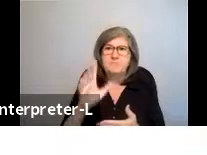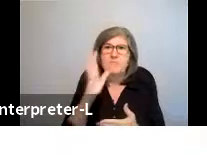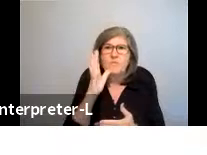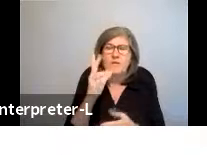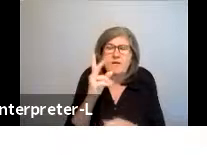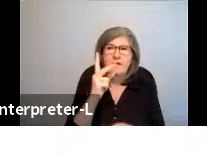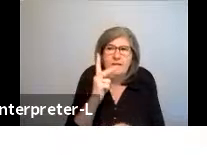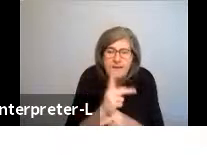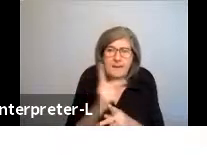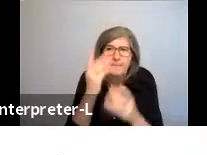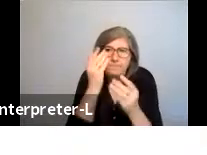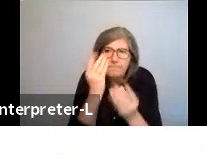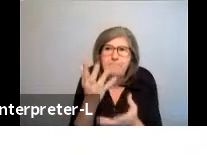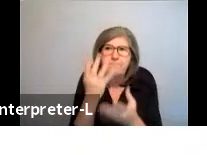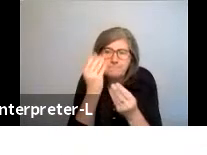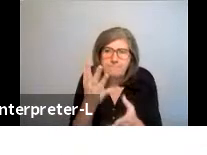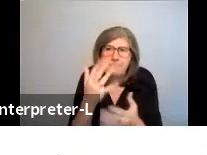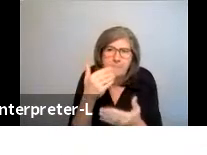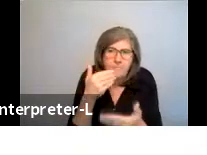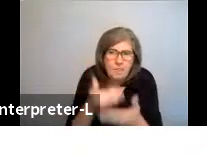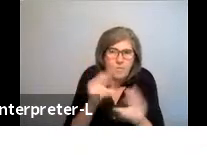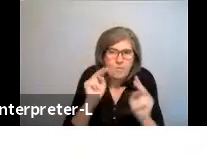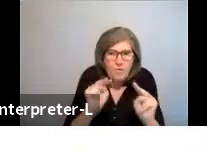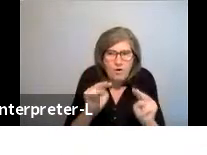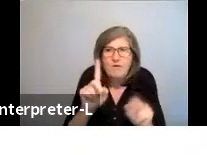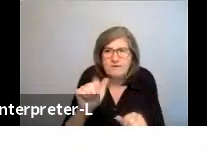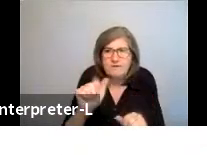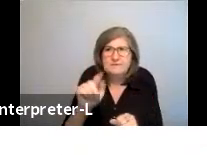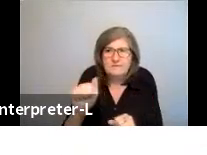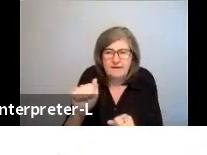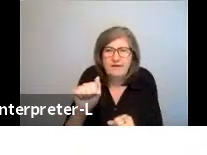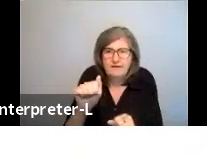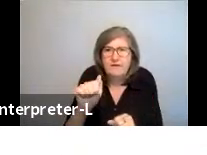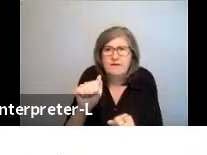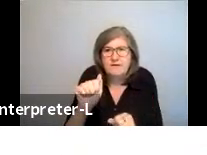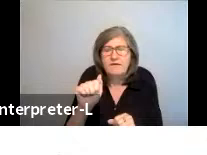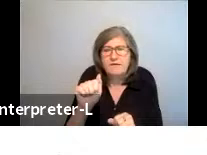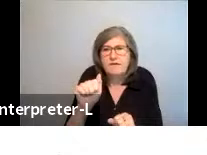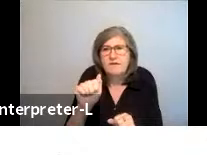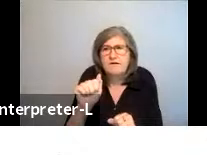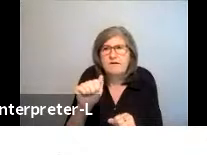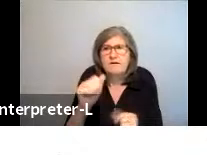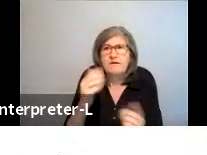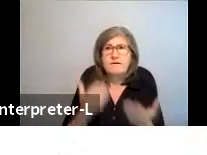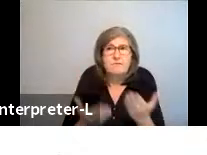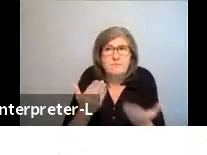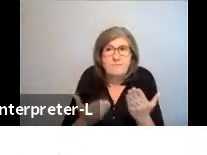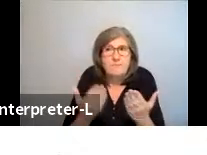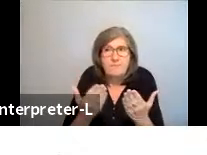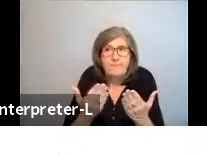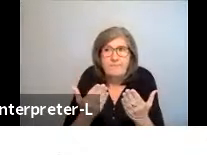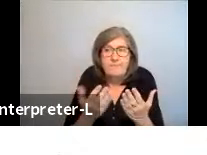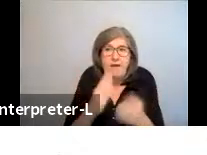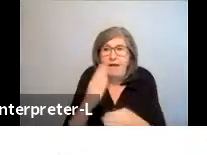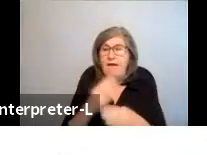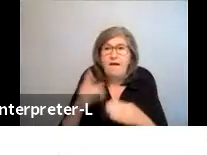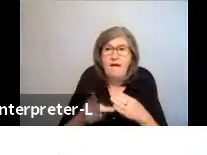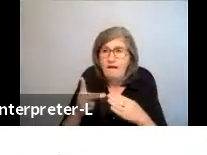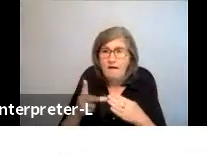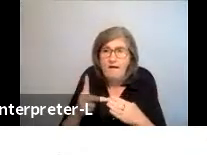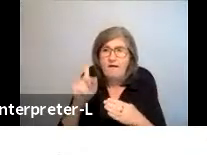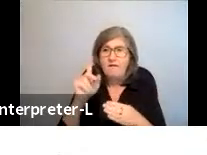tabs on all of this data and may may ultimately wind up